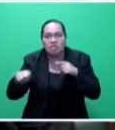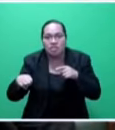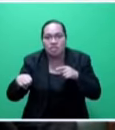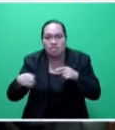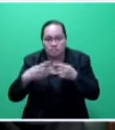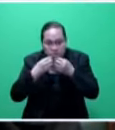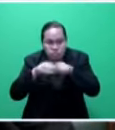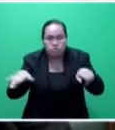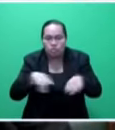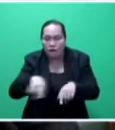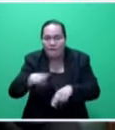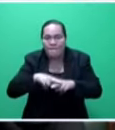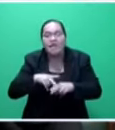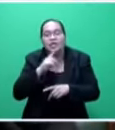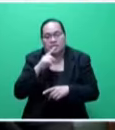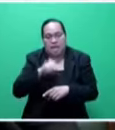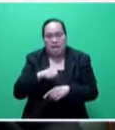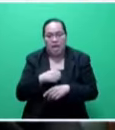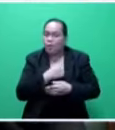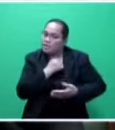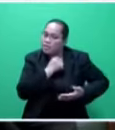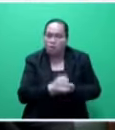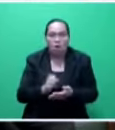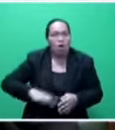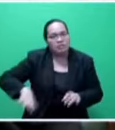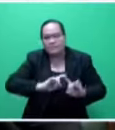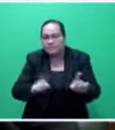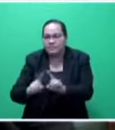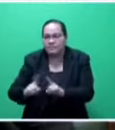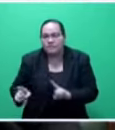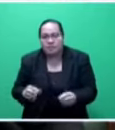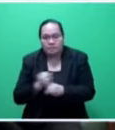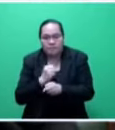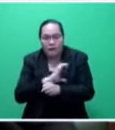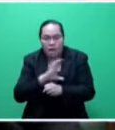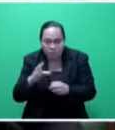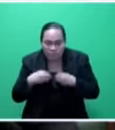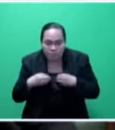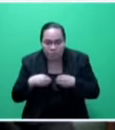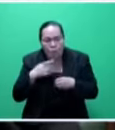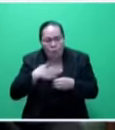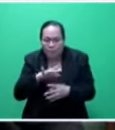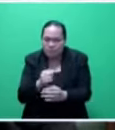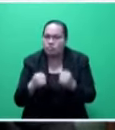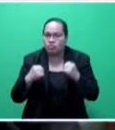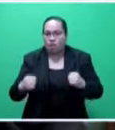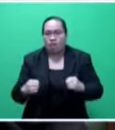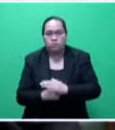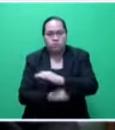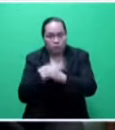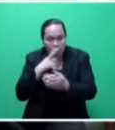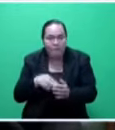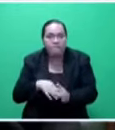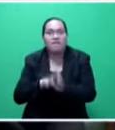of Fiji that we support enterprises in this country. We want them to revive, to be strong when they need to